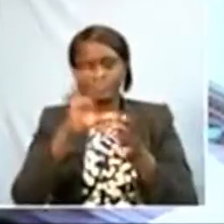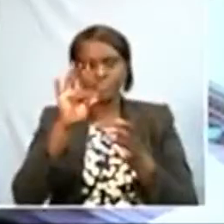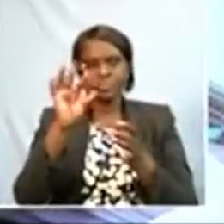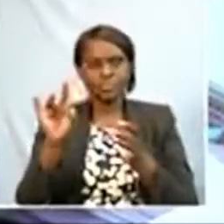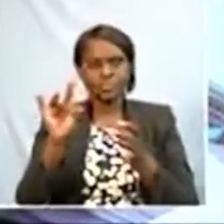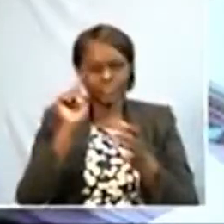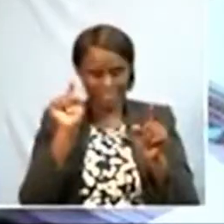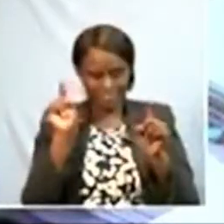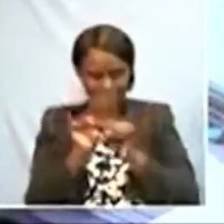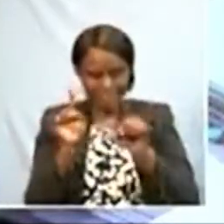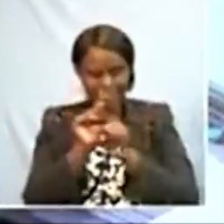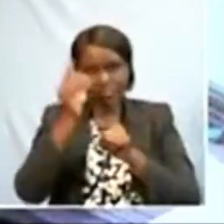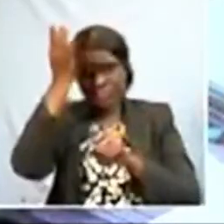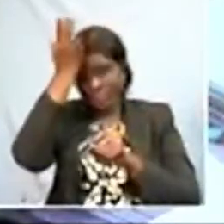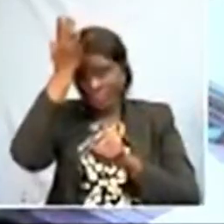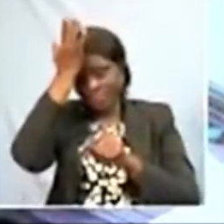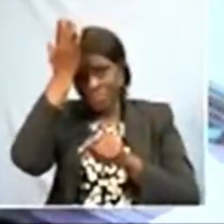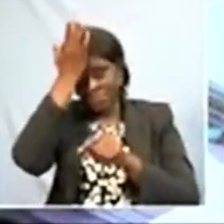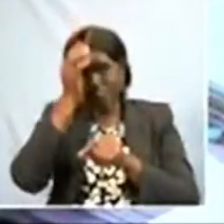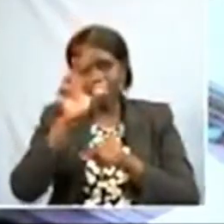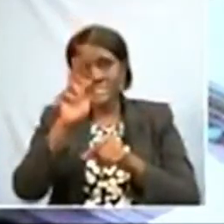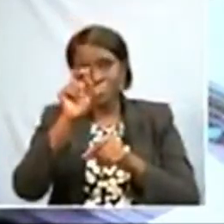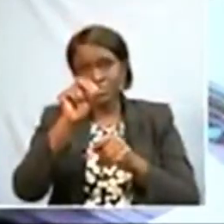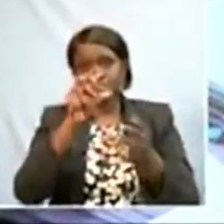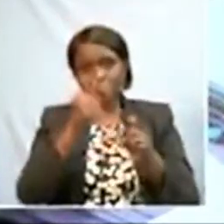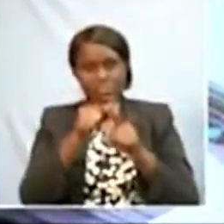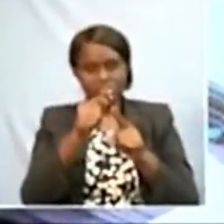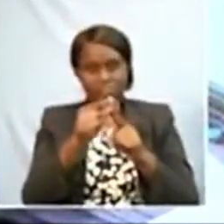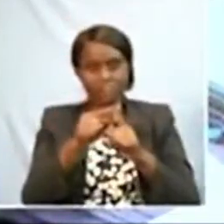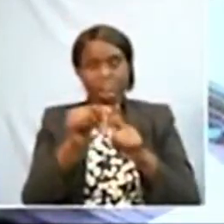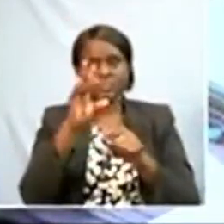6,073,154.98. The same day, 30th December,